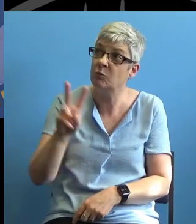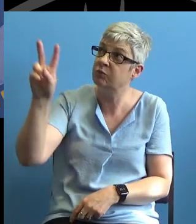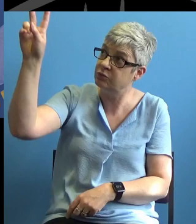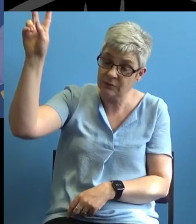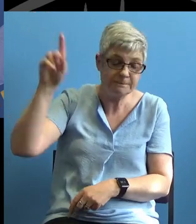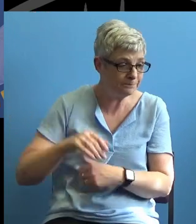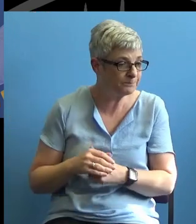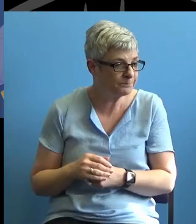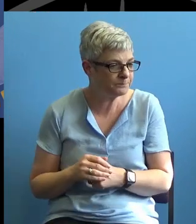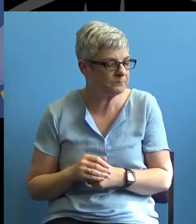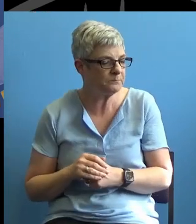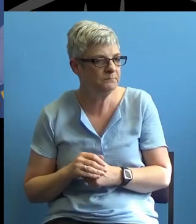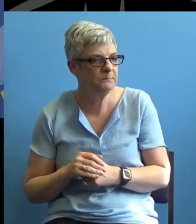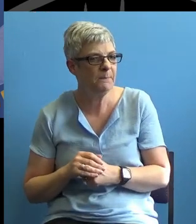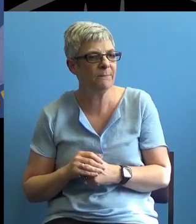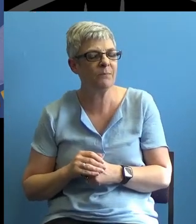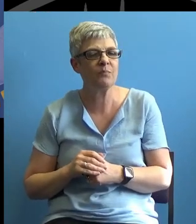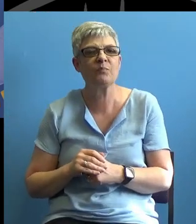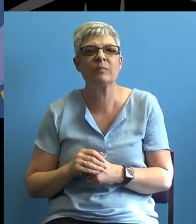heaven."